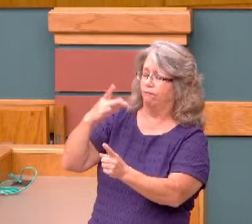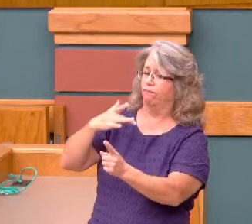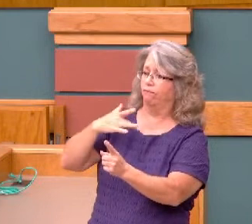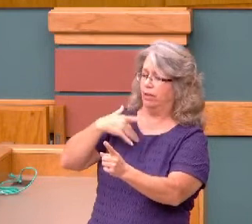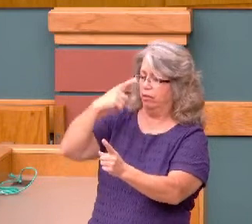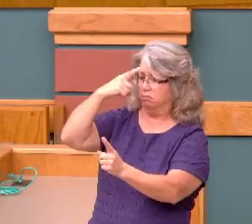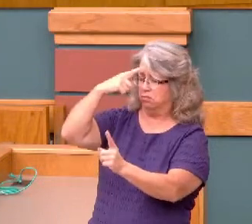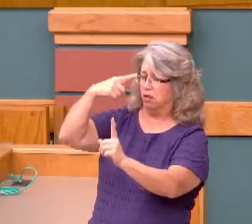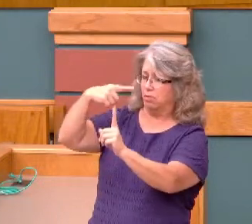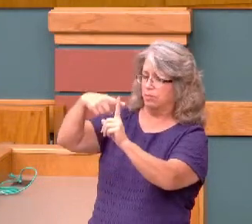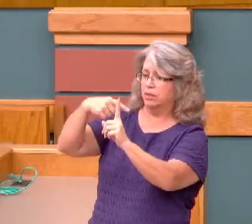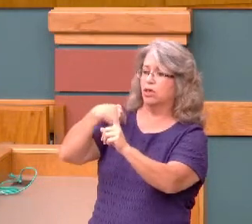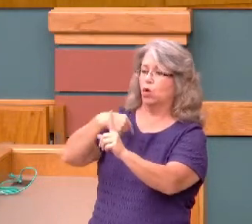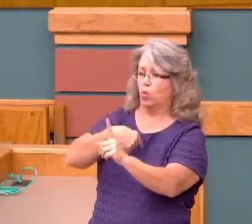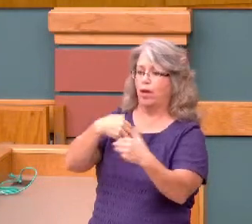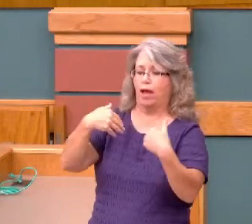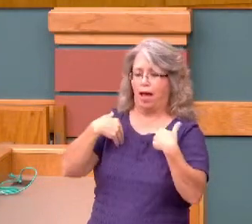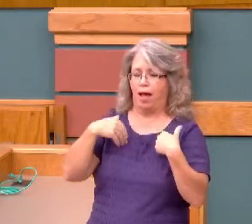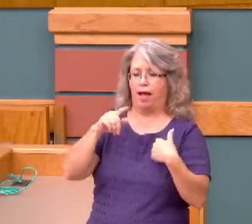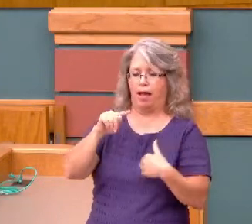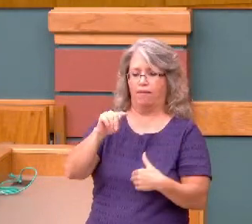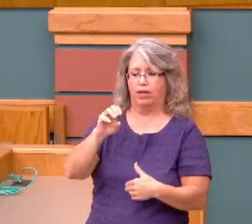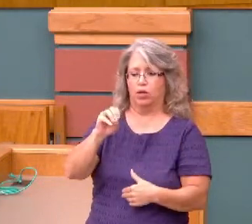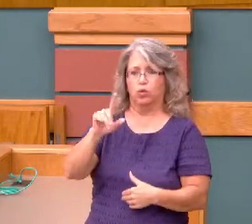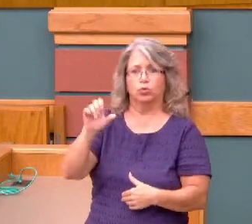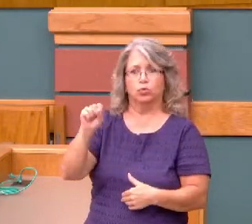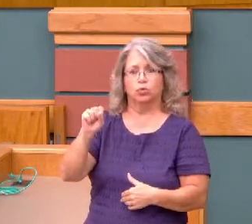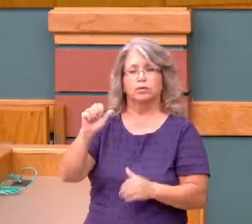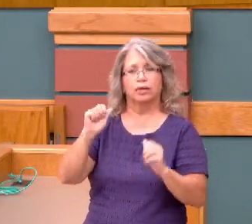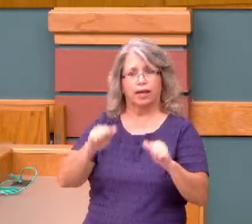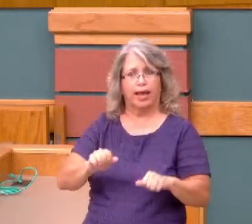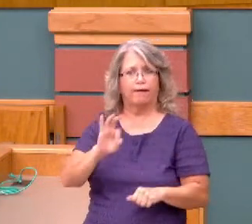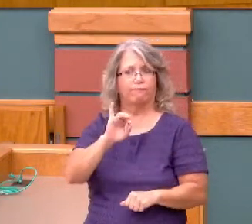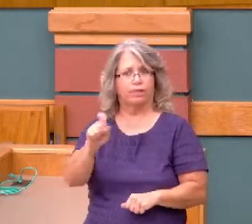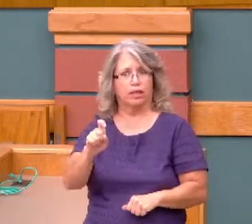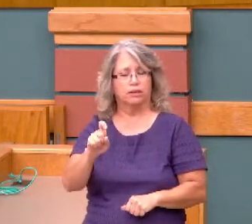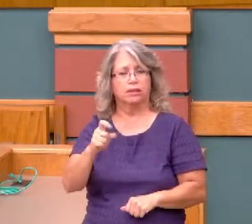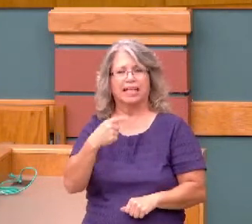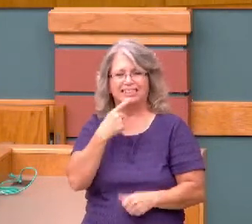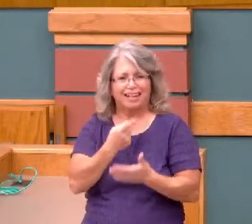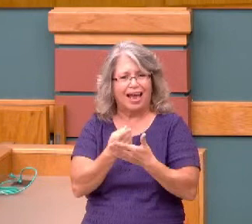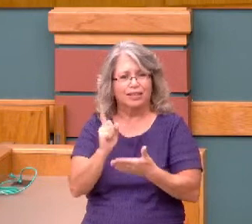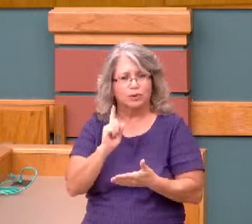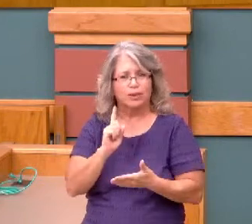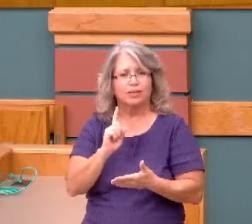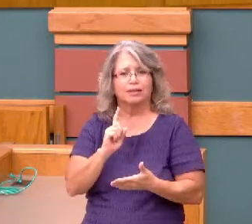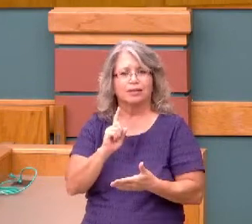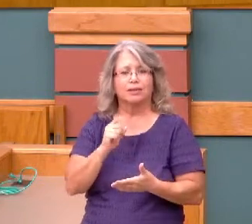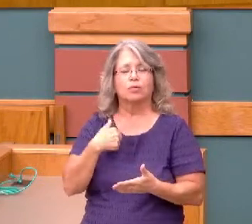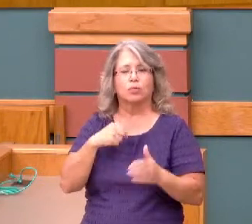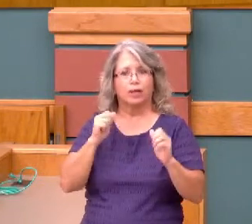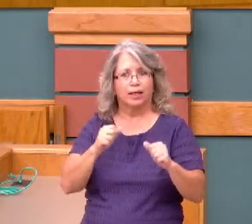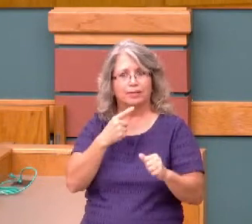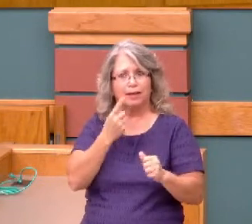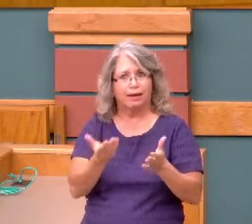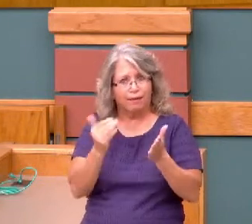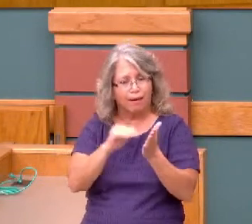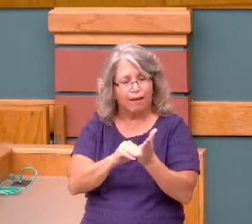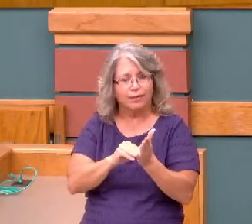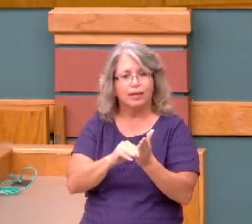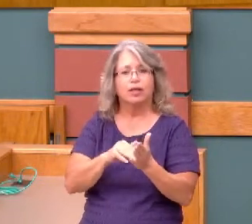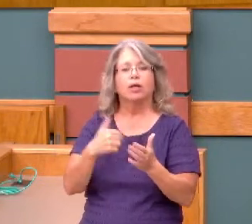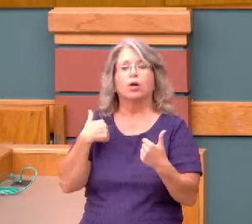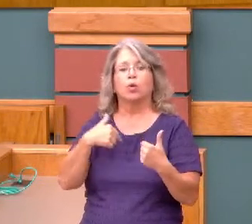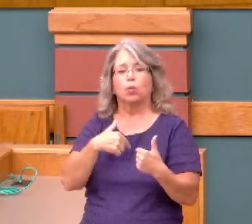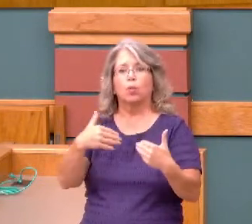fix this. I said it last week and I thought it resonated with people, so here we go again. We have vaccines that work, so